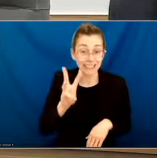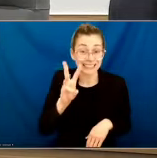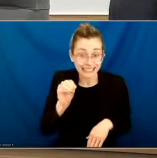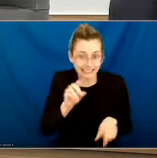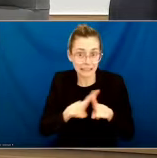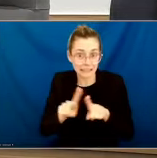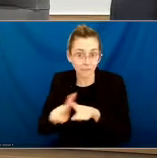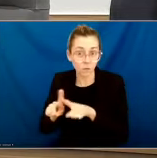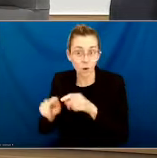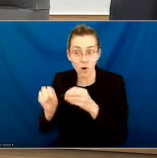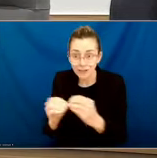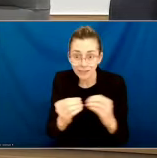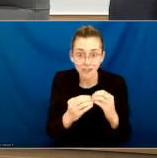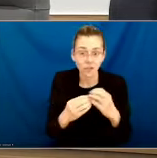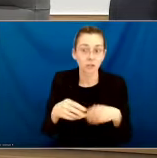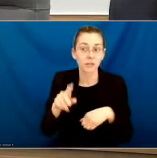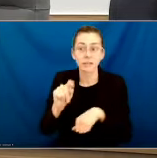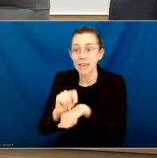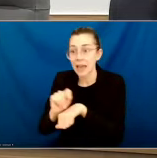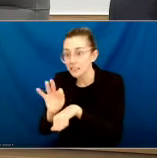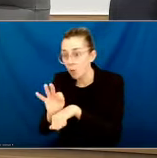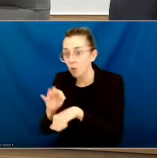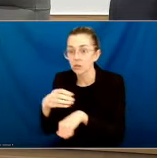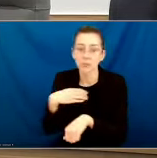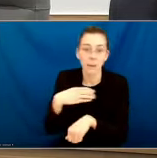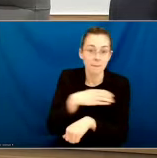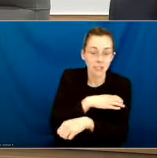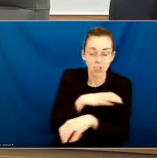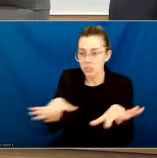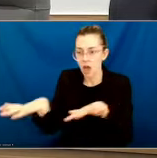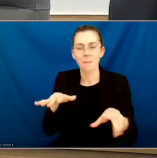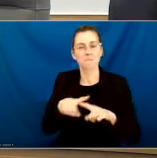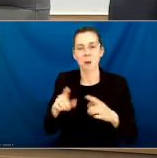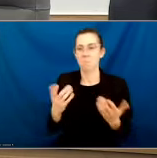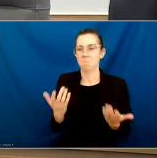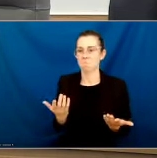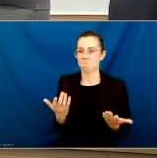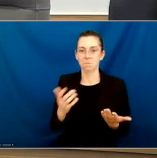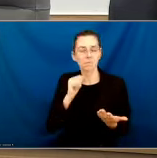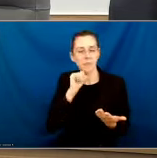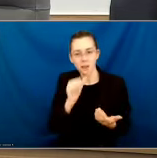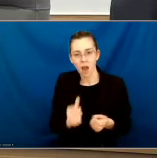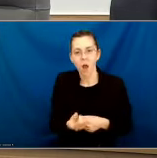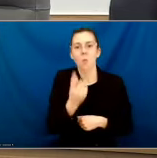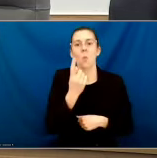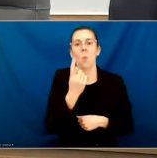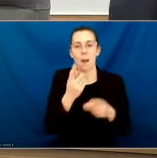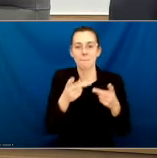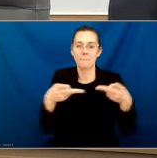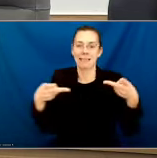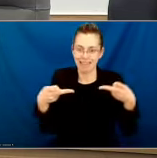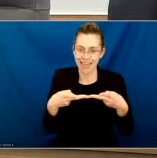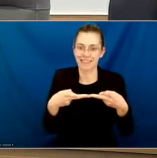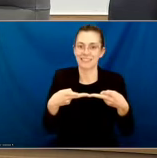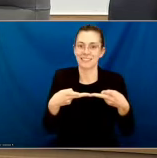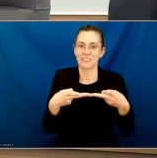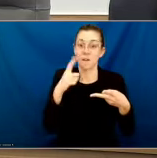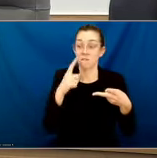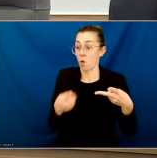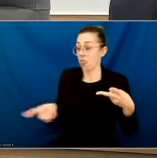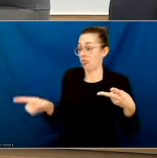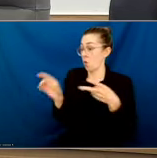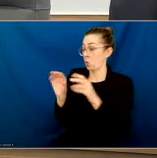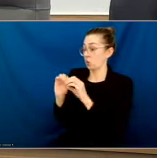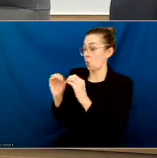force or commissions or whatever to deal with this. But there's not one place for these organizations to go to say, hey, I need